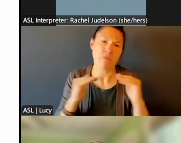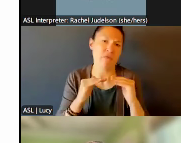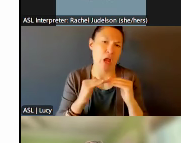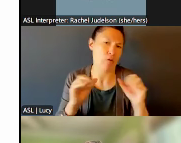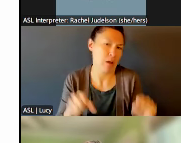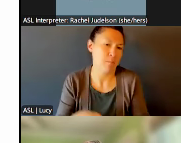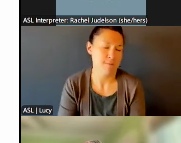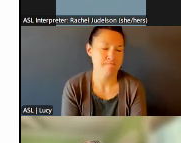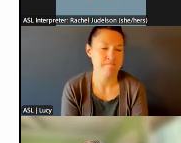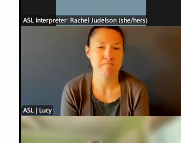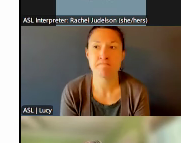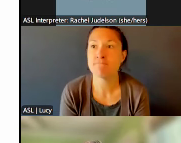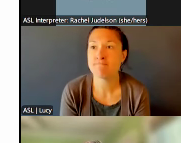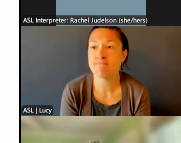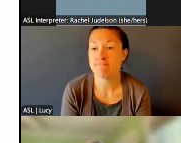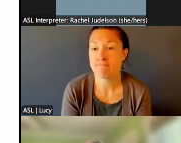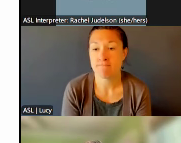Okay.